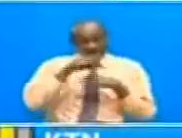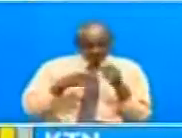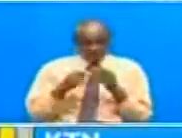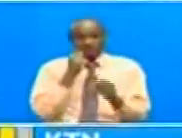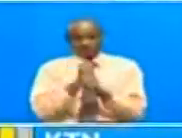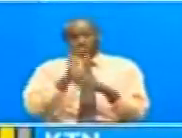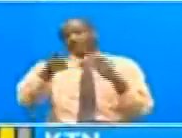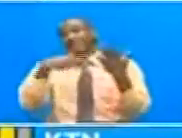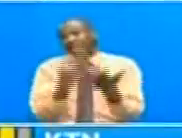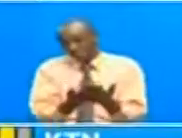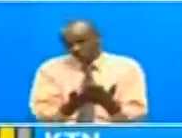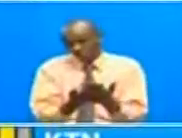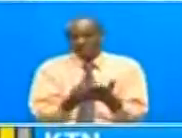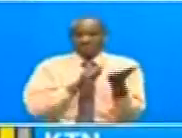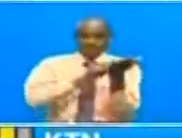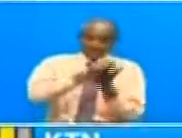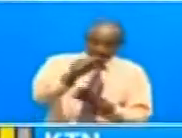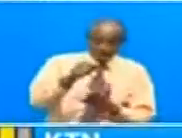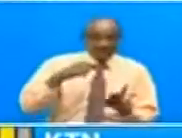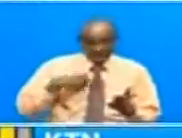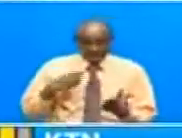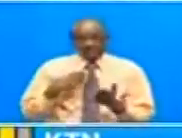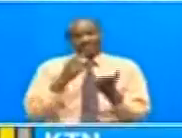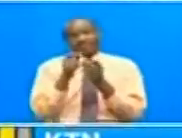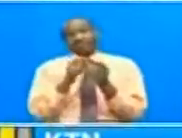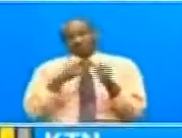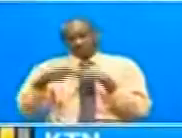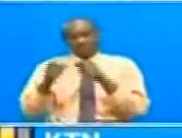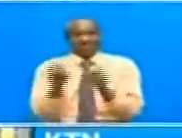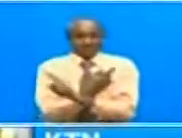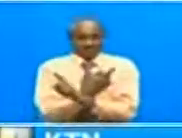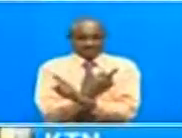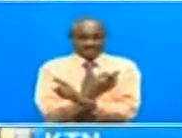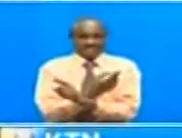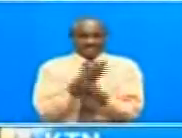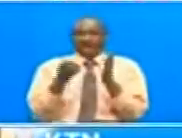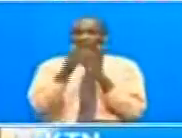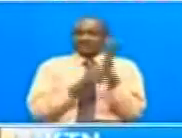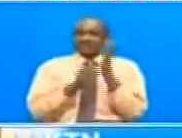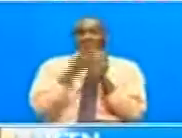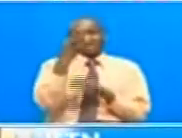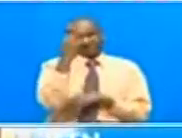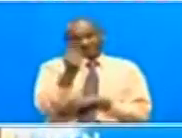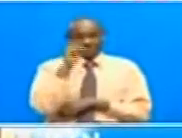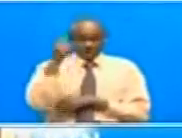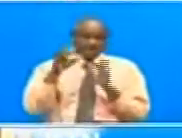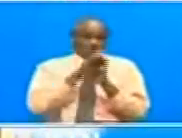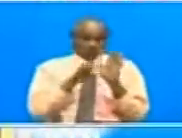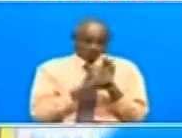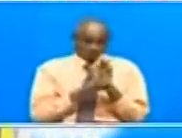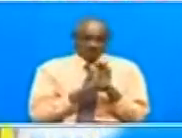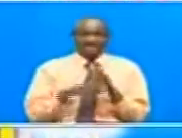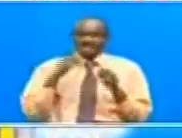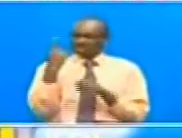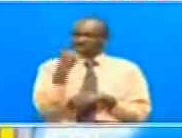job applications, publications and tendering processes. According to Article 35 of the Kenyan Constitution,